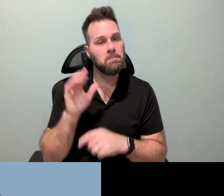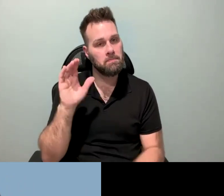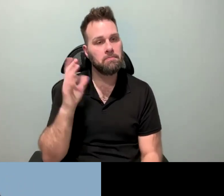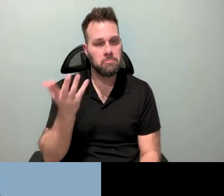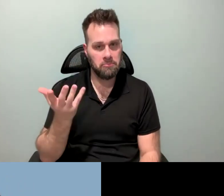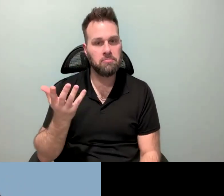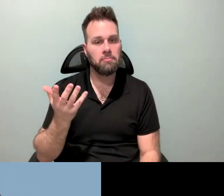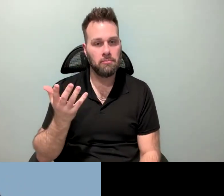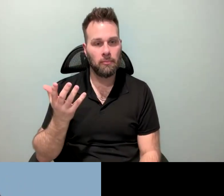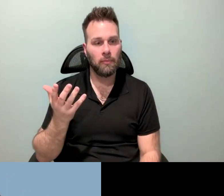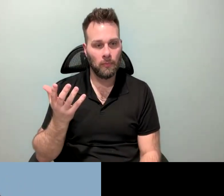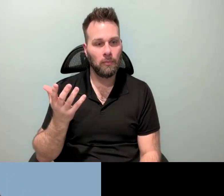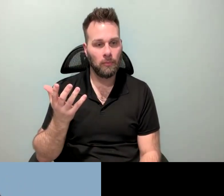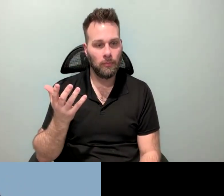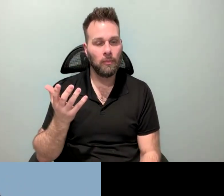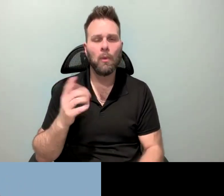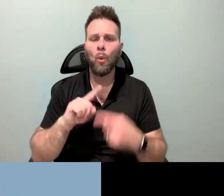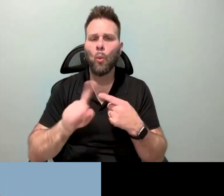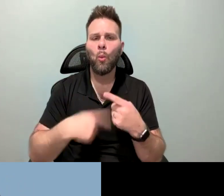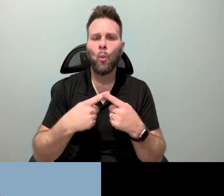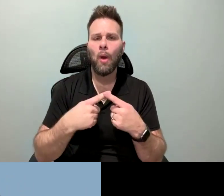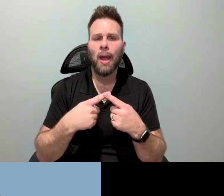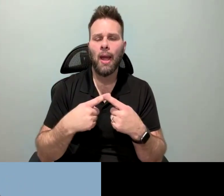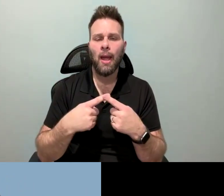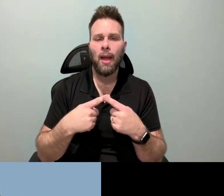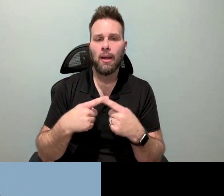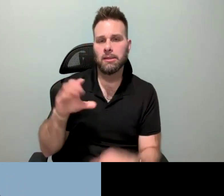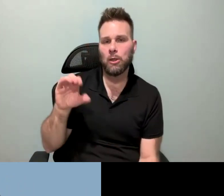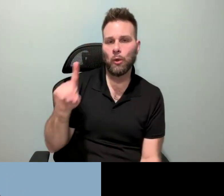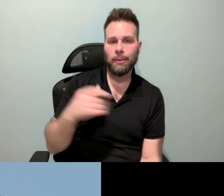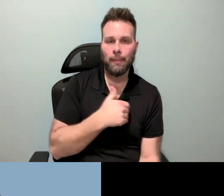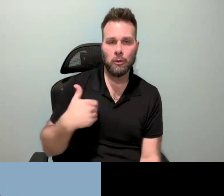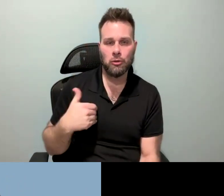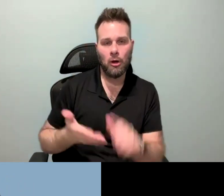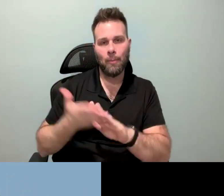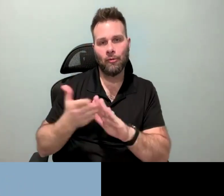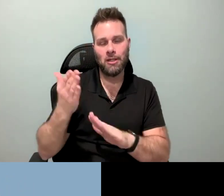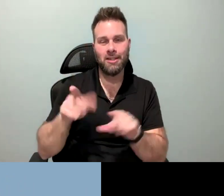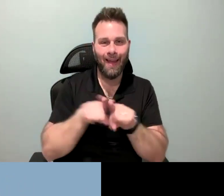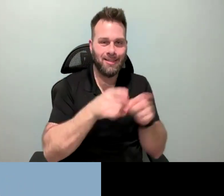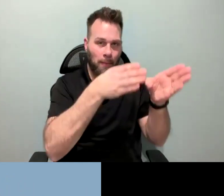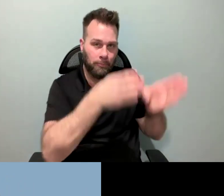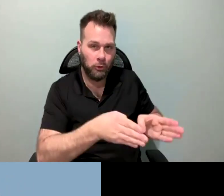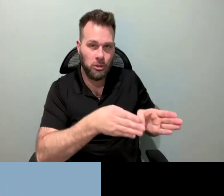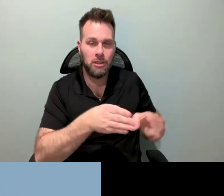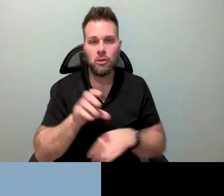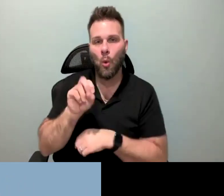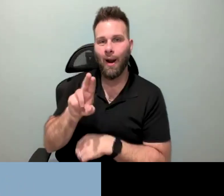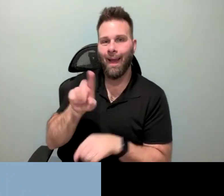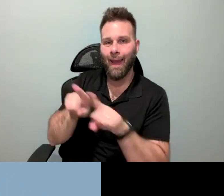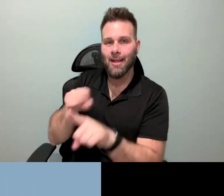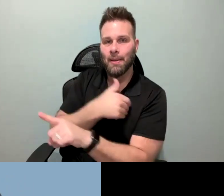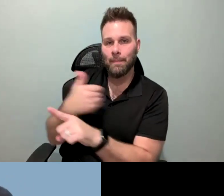when are COD members operating as individual advocates and when are they operating as members